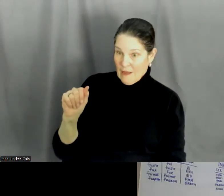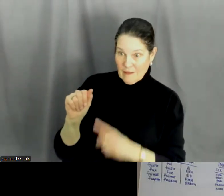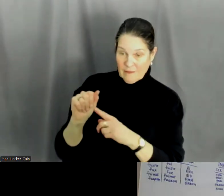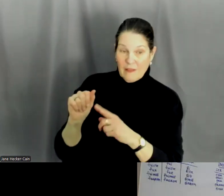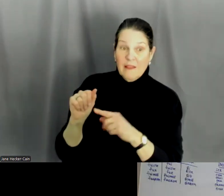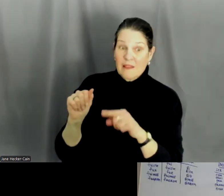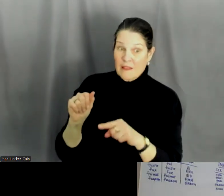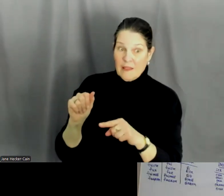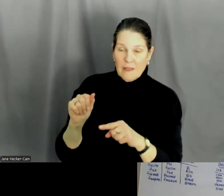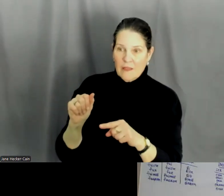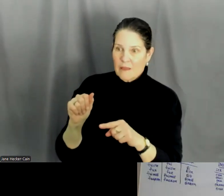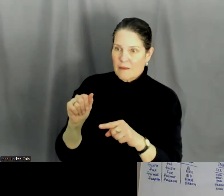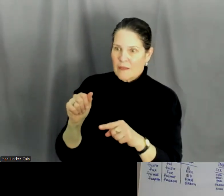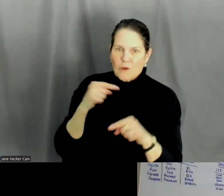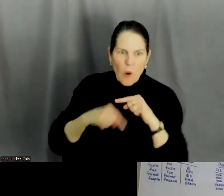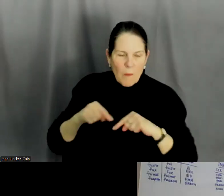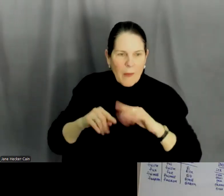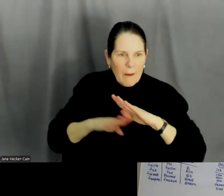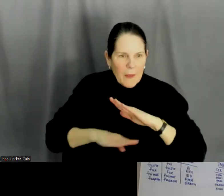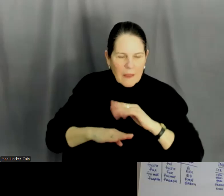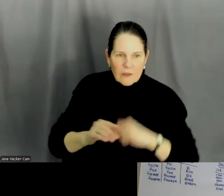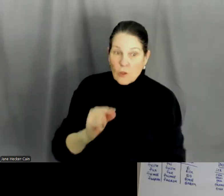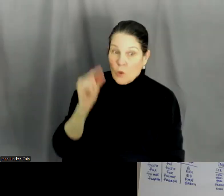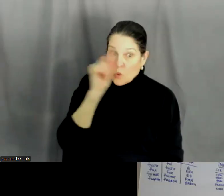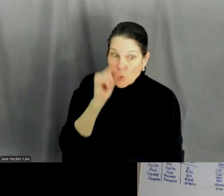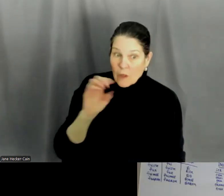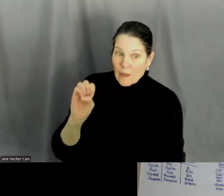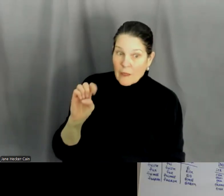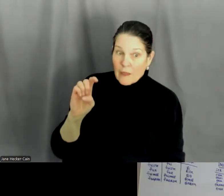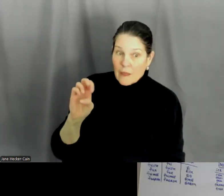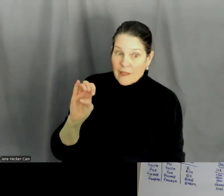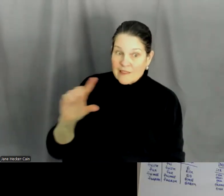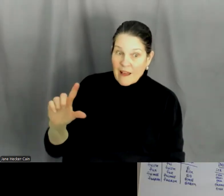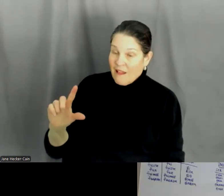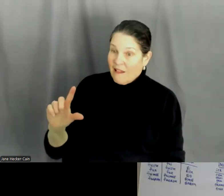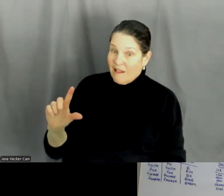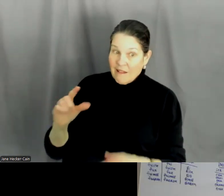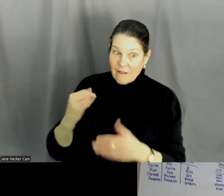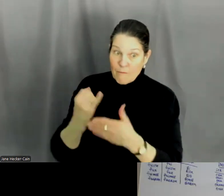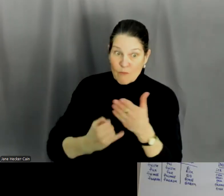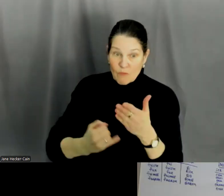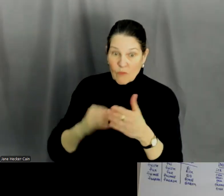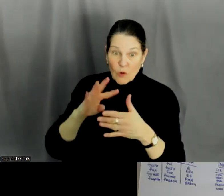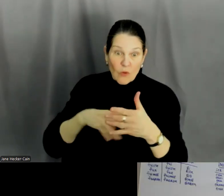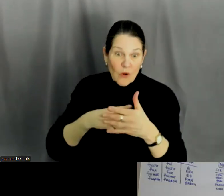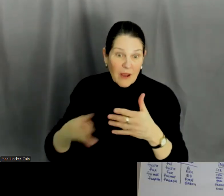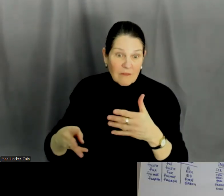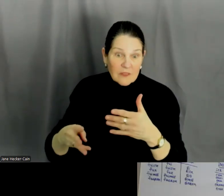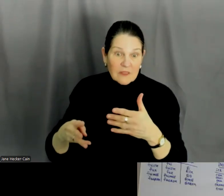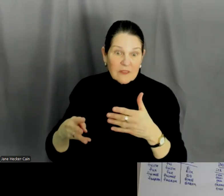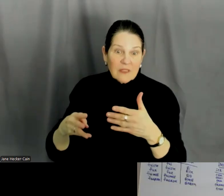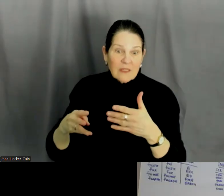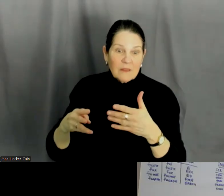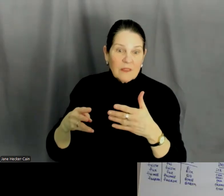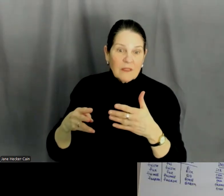mean, going back to the basics, right? Like Google Excel to kind of create graphs. Looking at tools like Canva to sort of think about